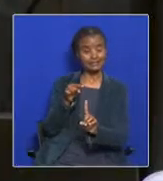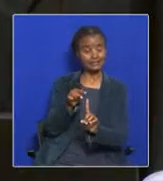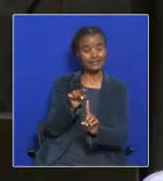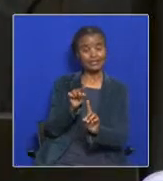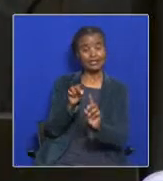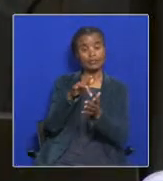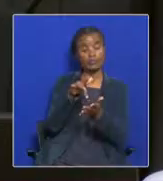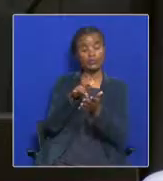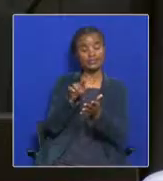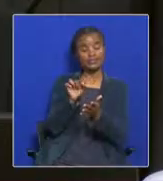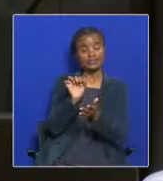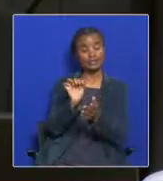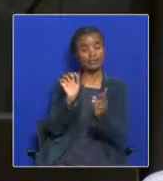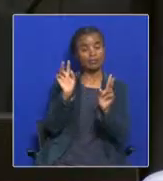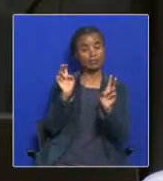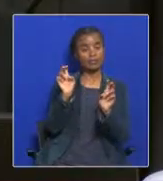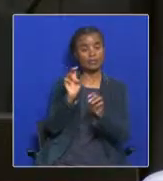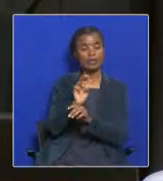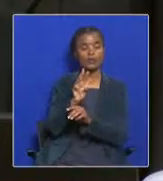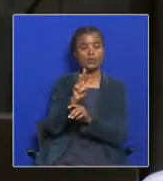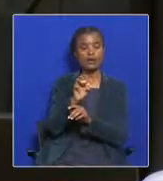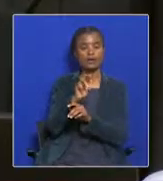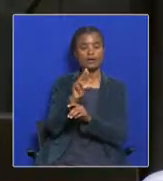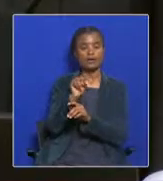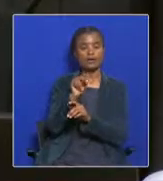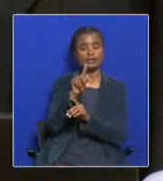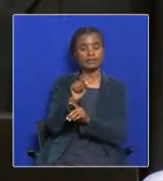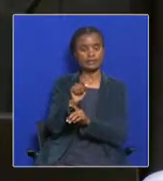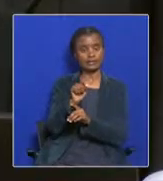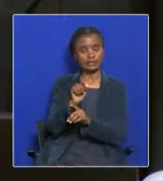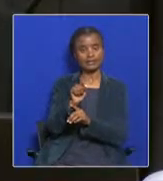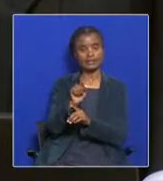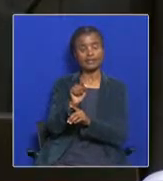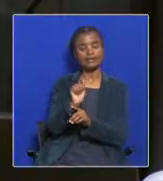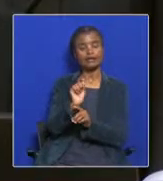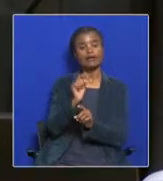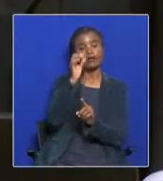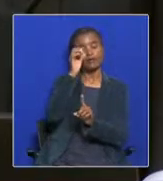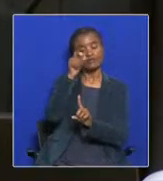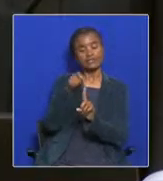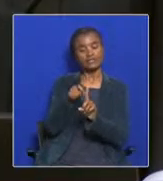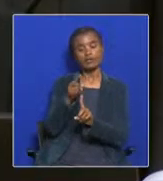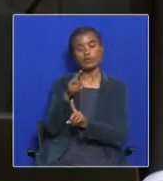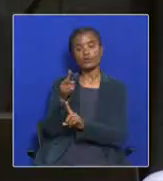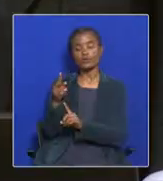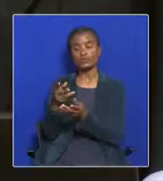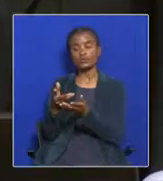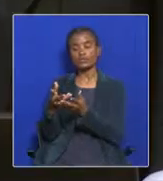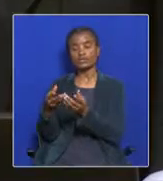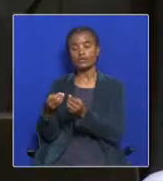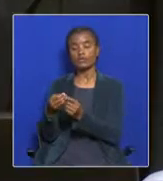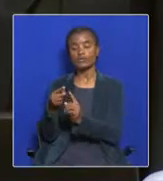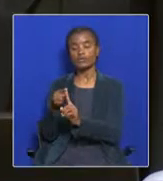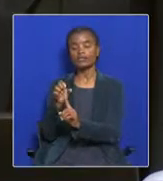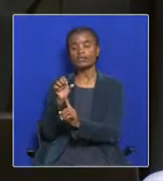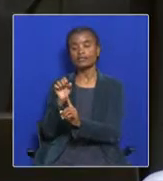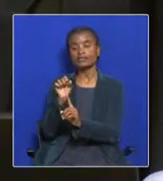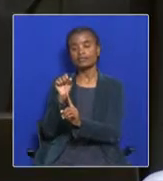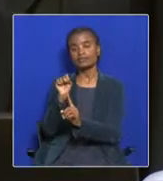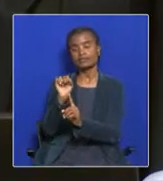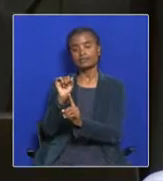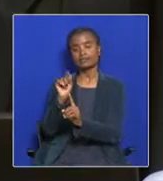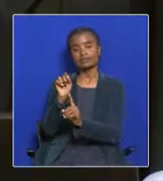Your discussion with Tsedi about destroying these exhibits even before investigations are